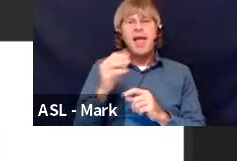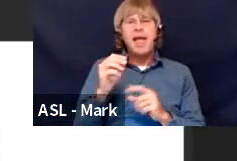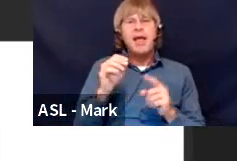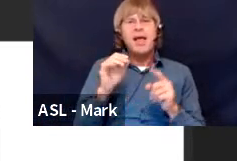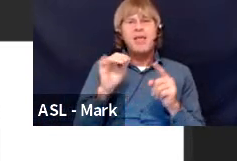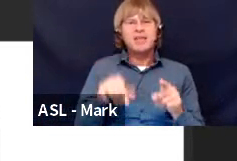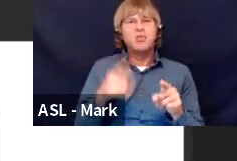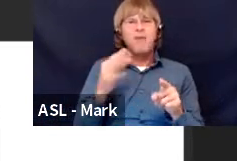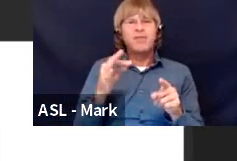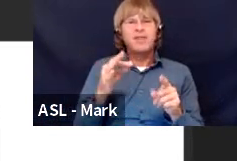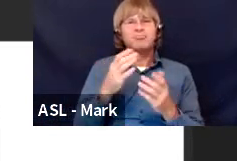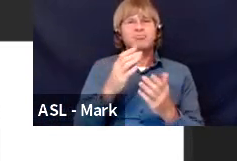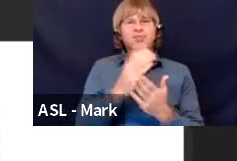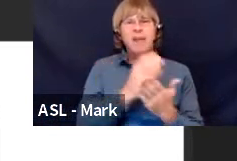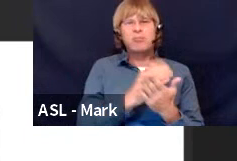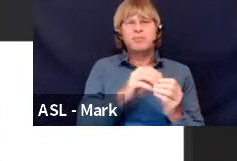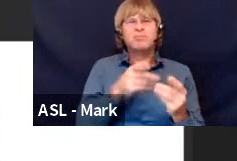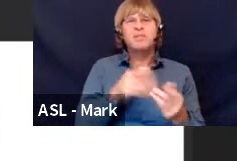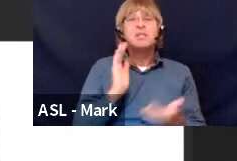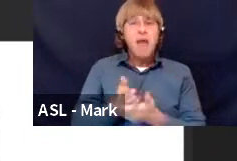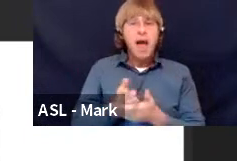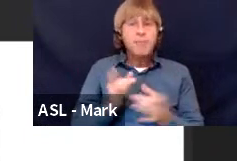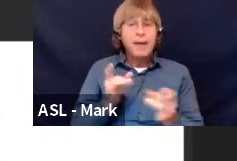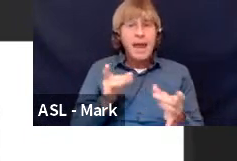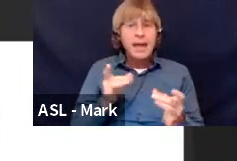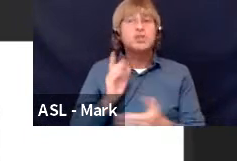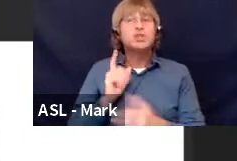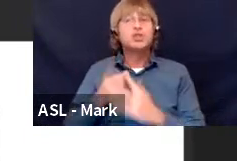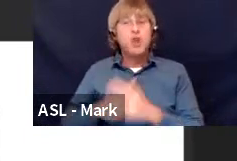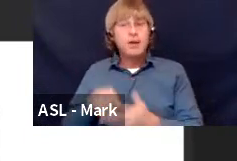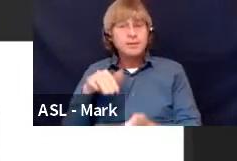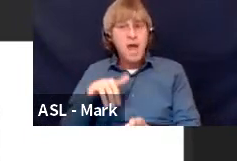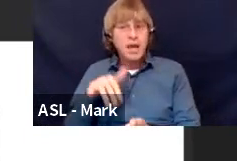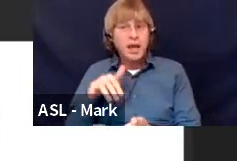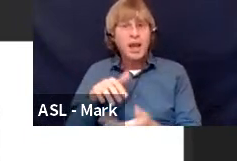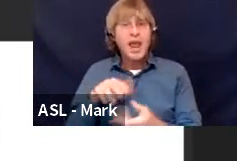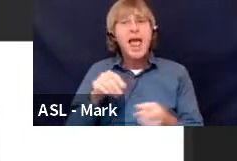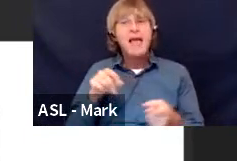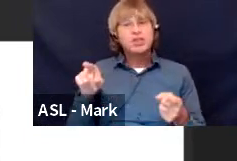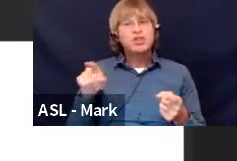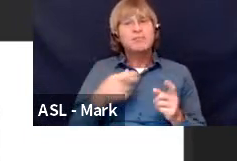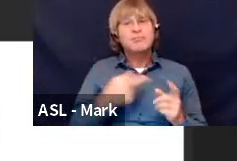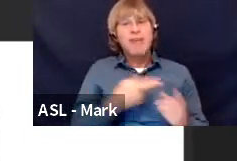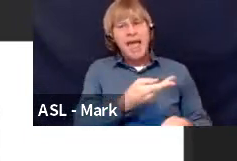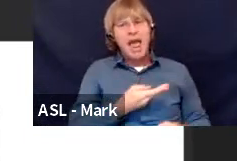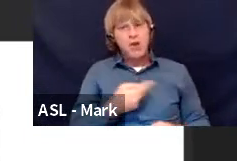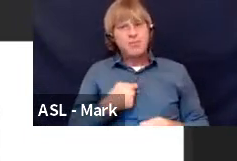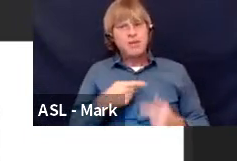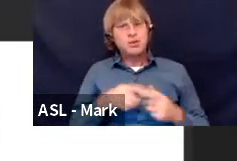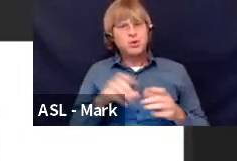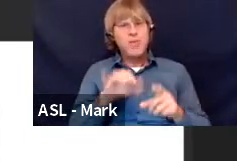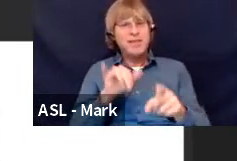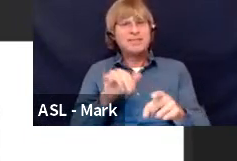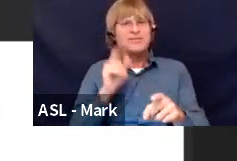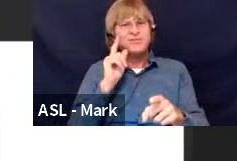is one of the chapters in the book: Stop Hating, Start Studying. And she commissioned me to do this